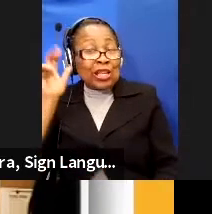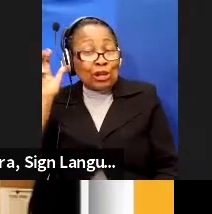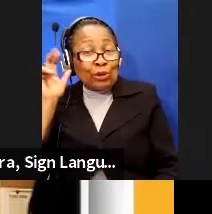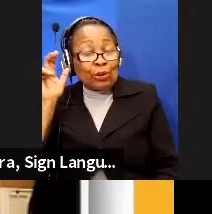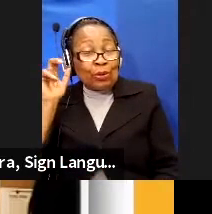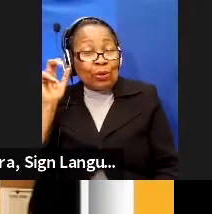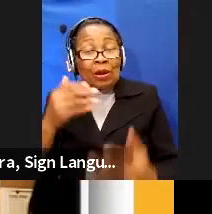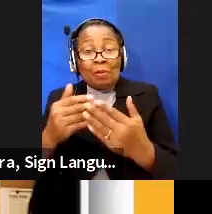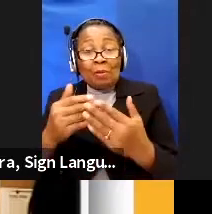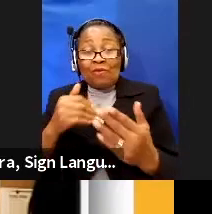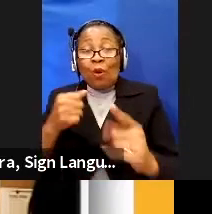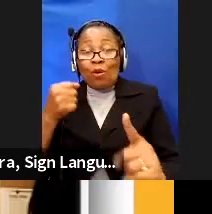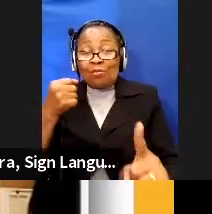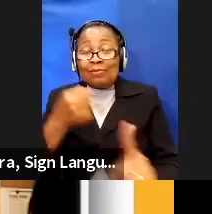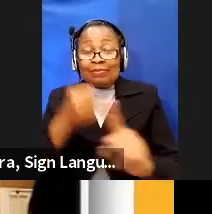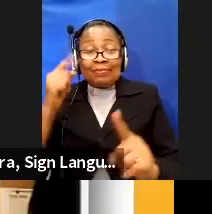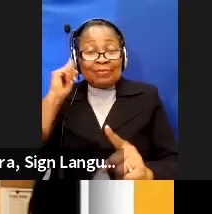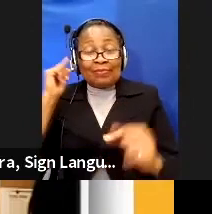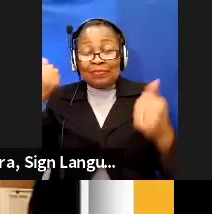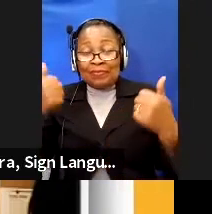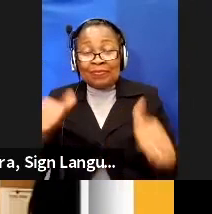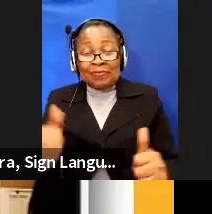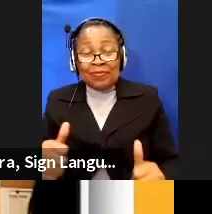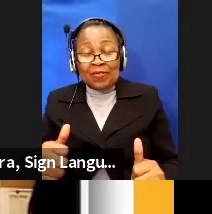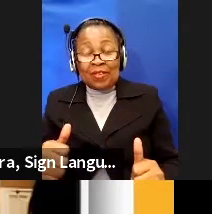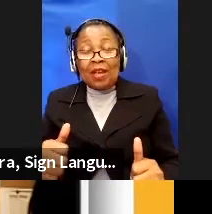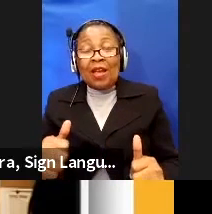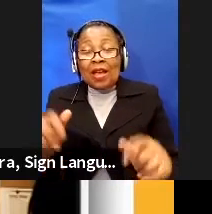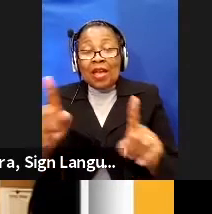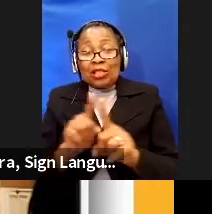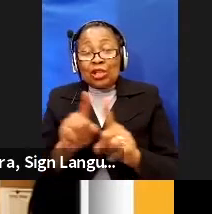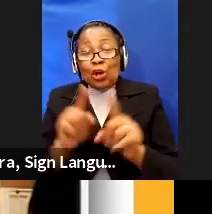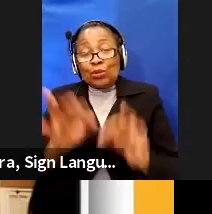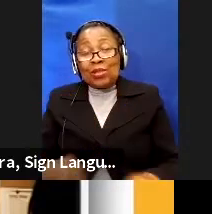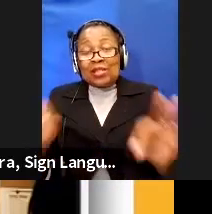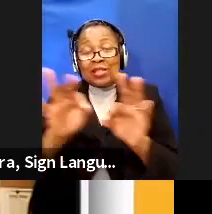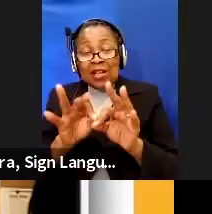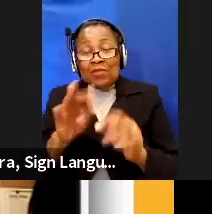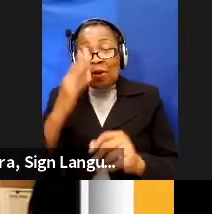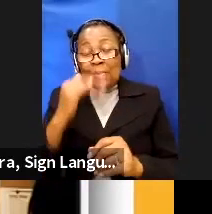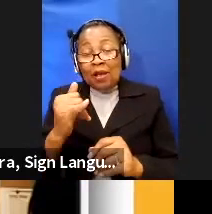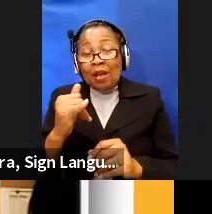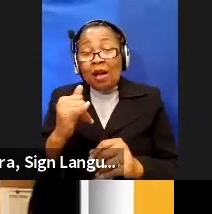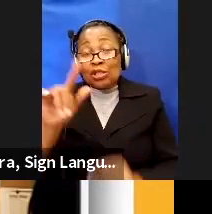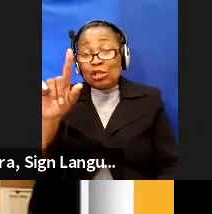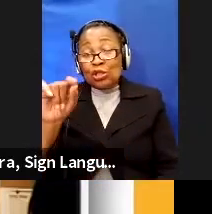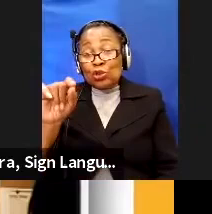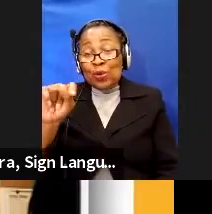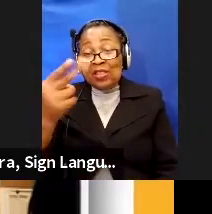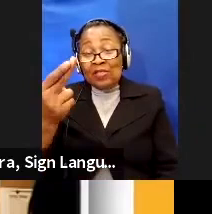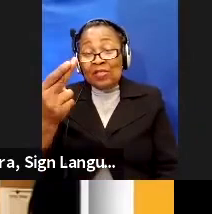I lost all my hearing. It's also significant because when the 20th anniversary came